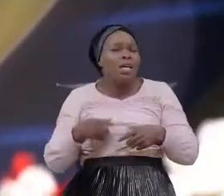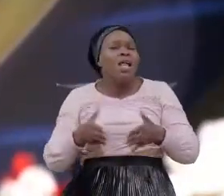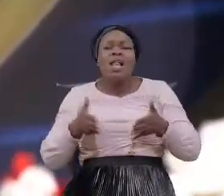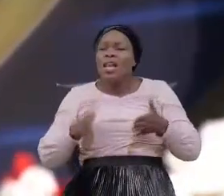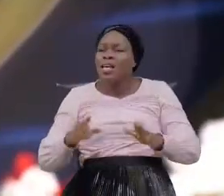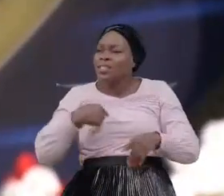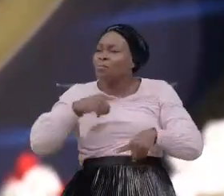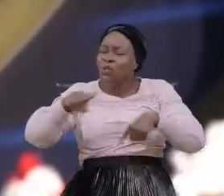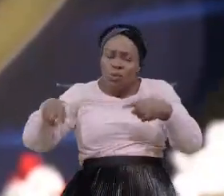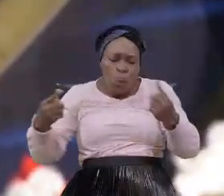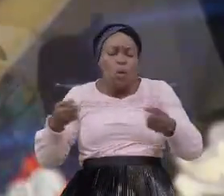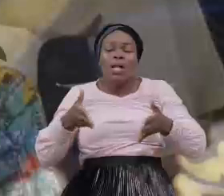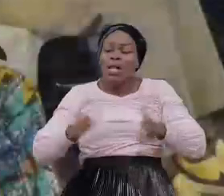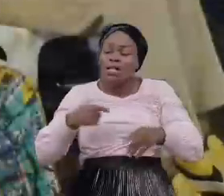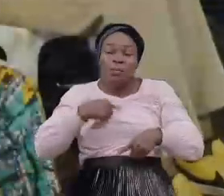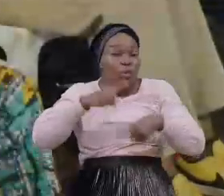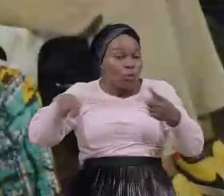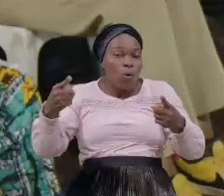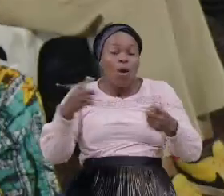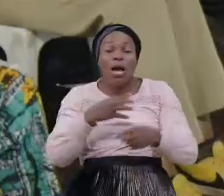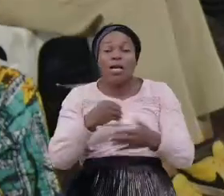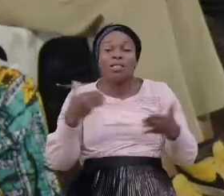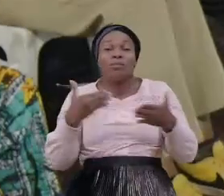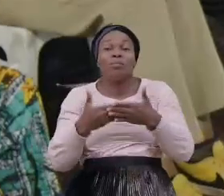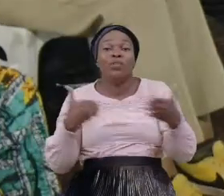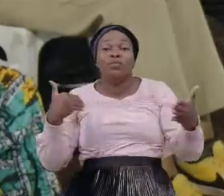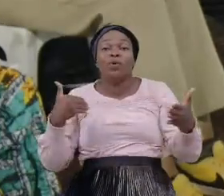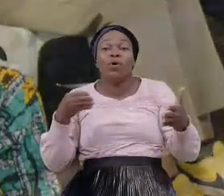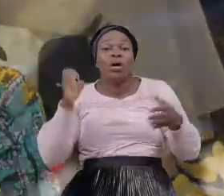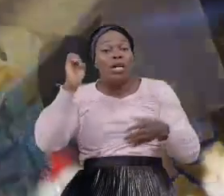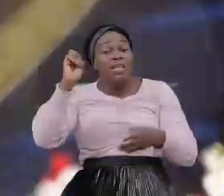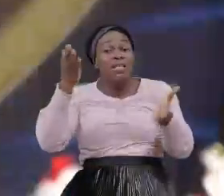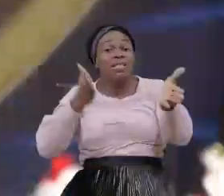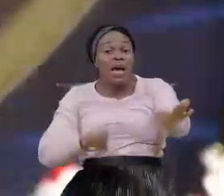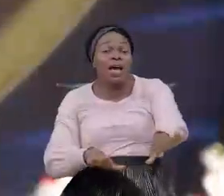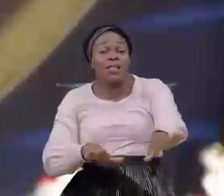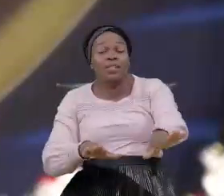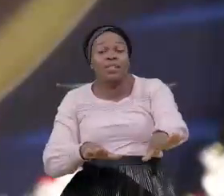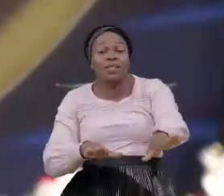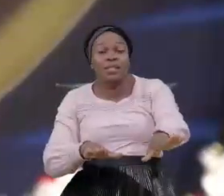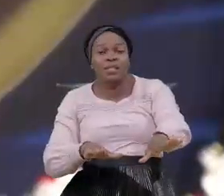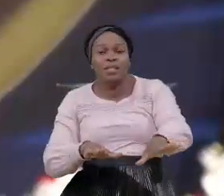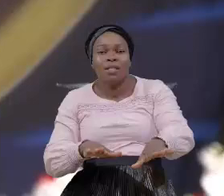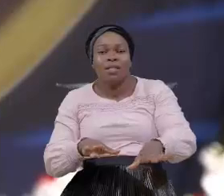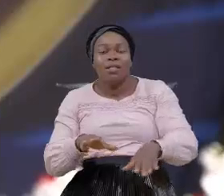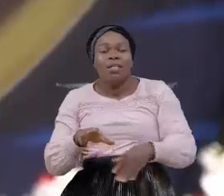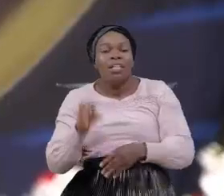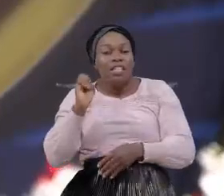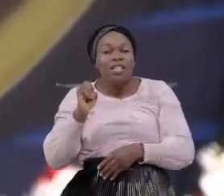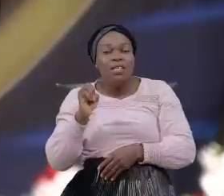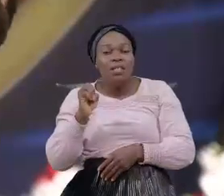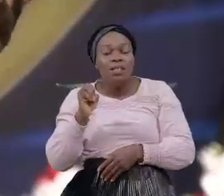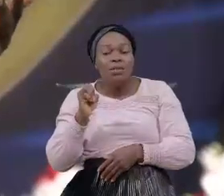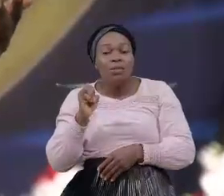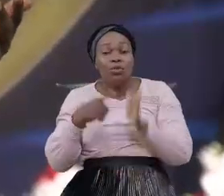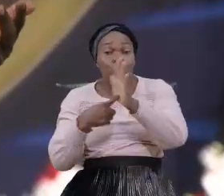before, look at that word, before I die. The disease, the sorrow of heart, the disease,